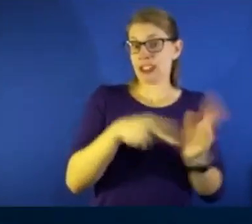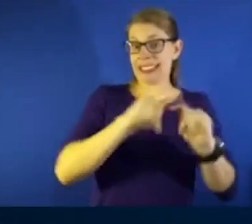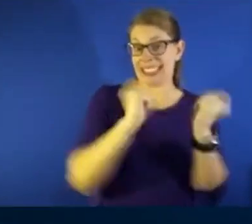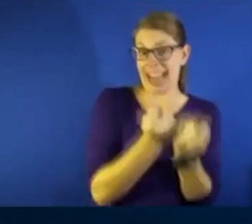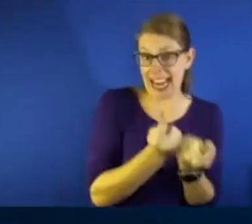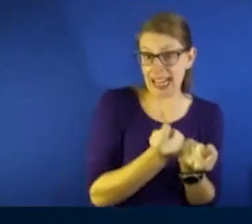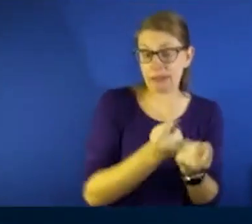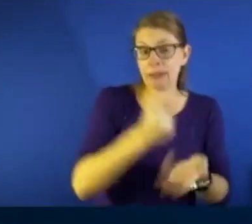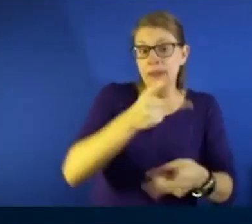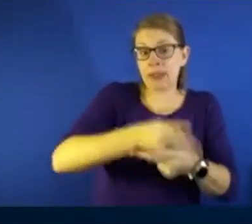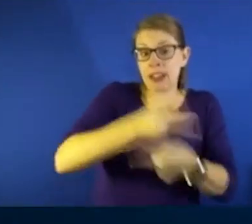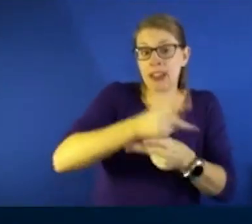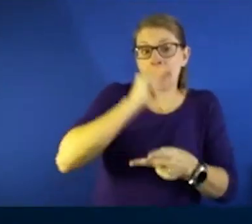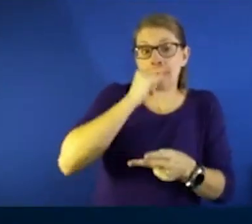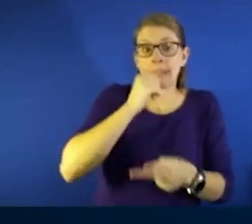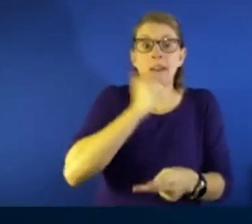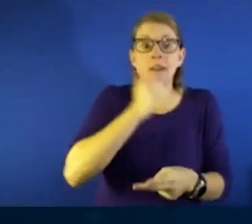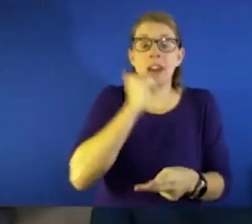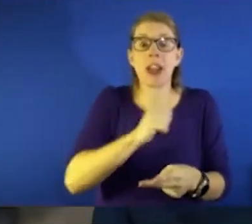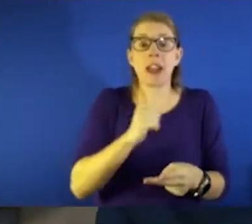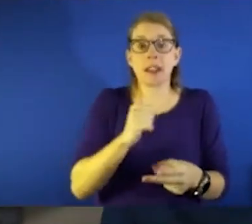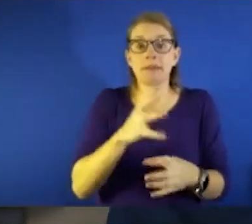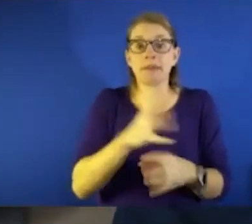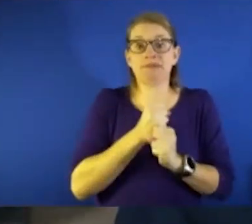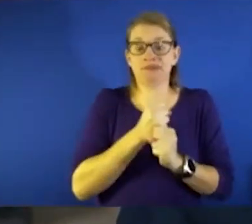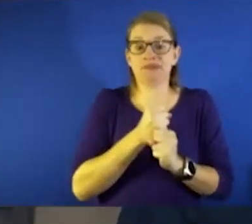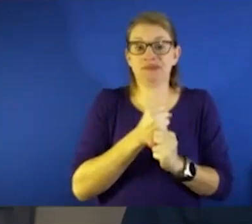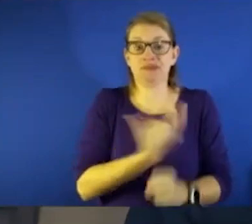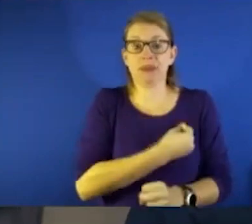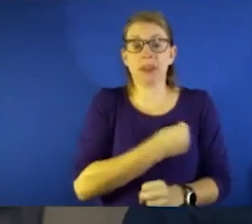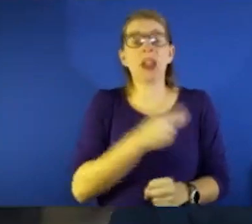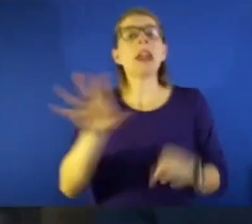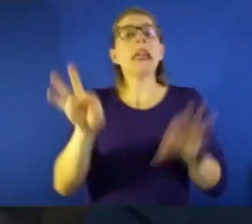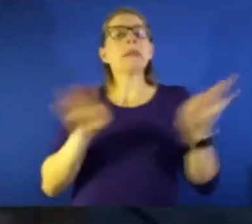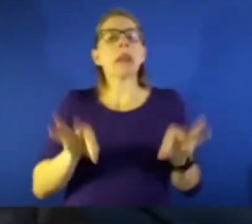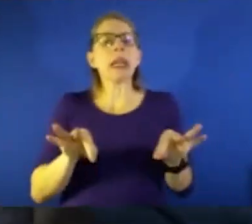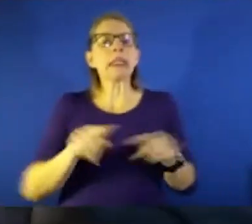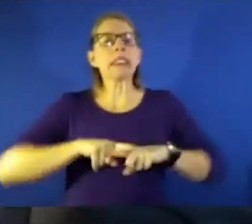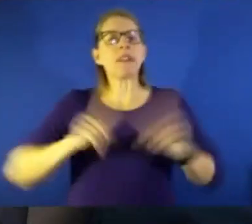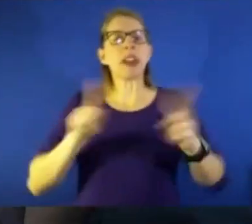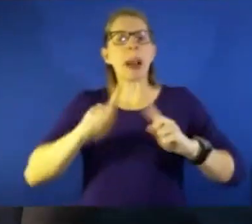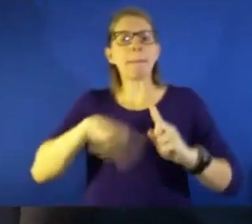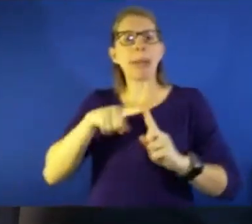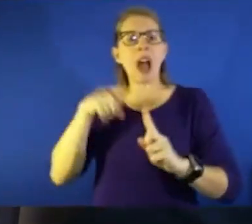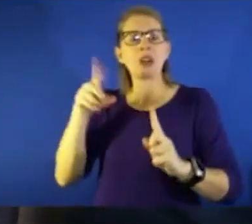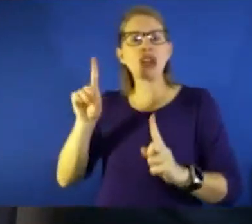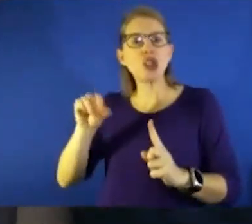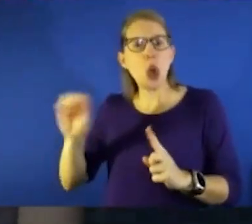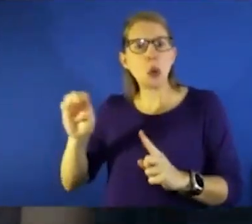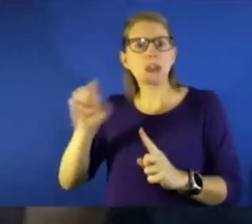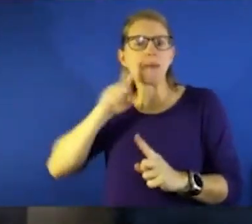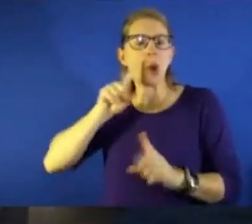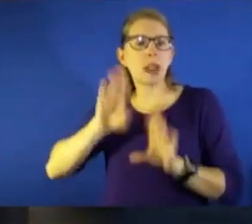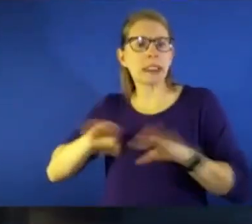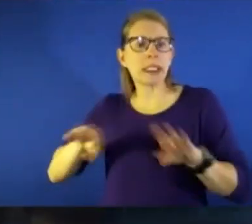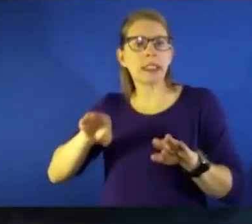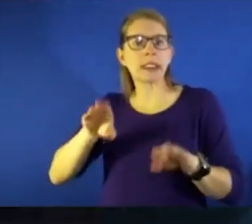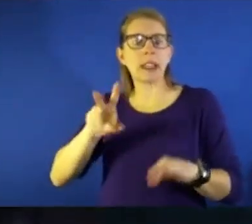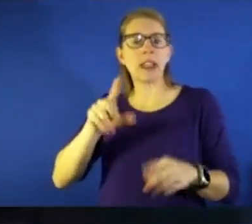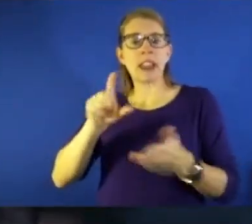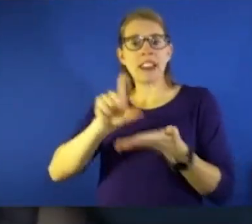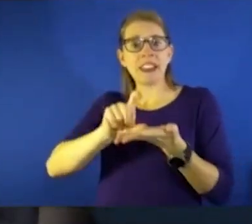day give these doses. Doing it right. Okay, That's so tell right. us what is different about this dose, the vial itself, the